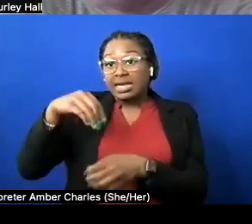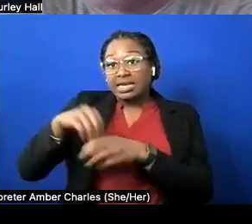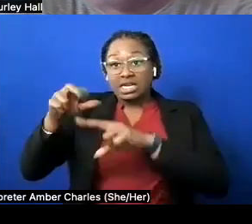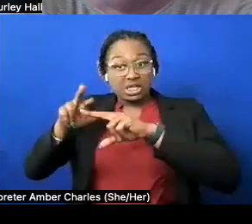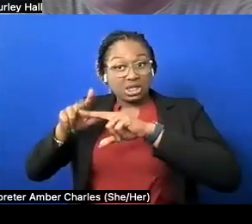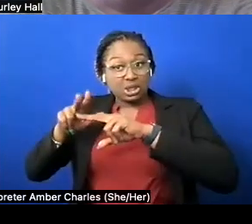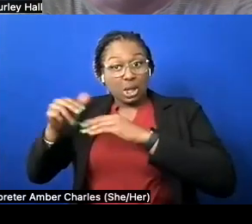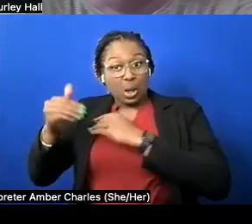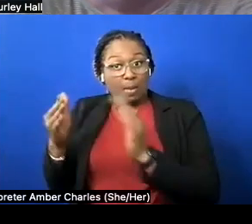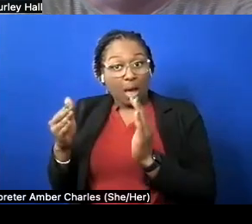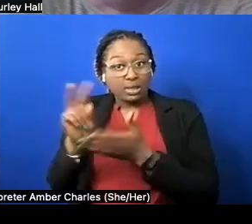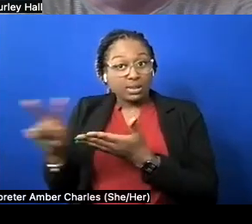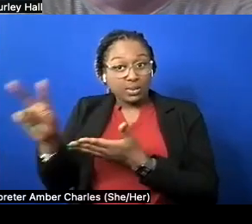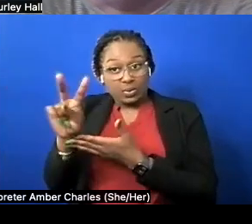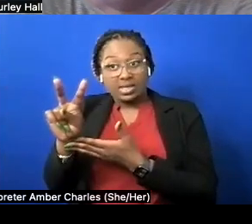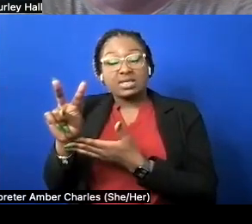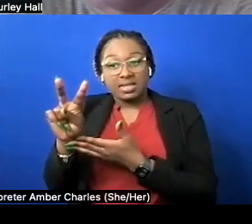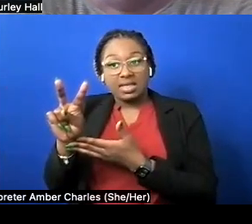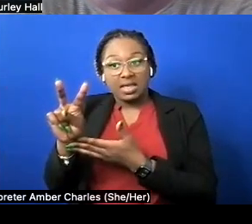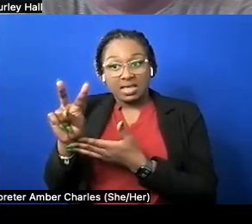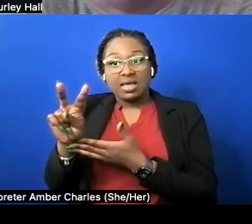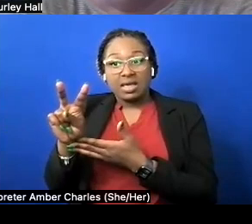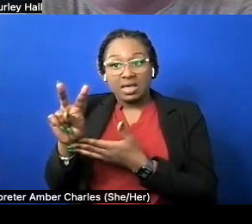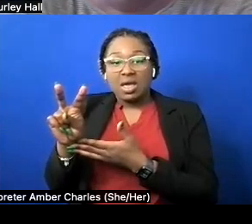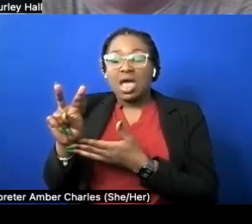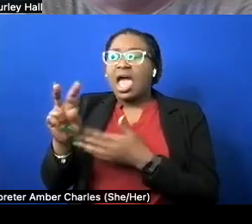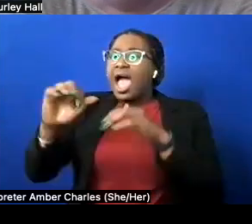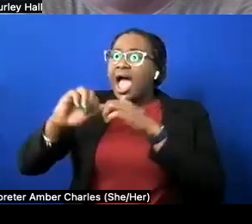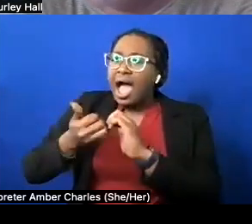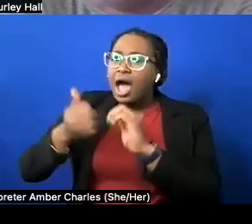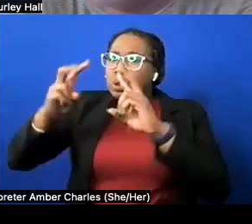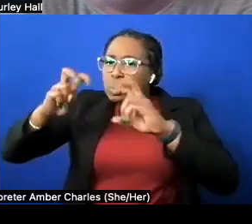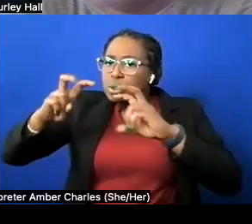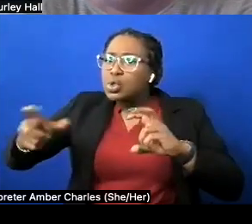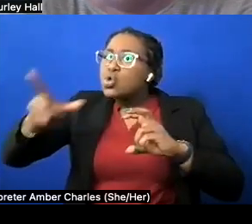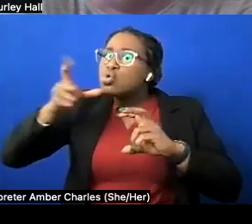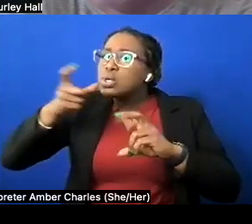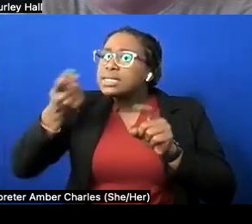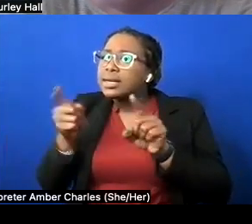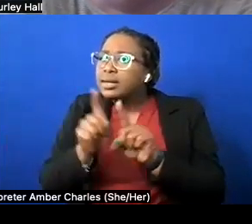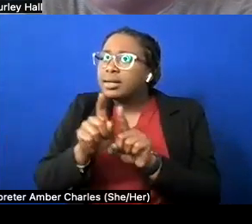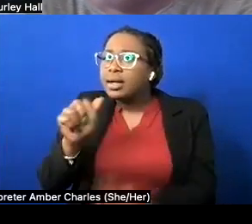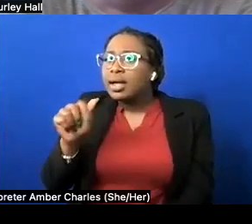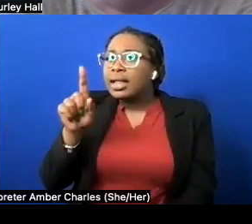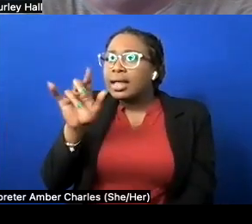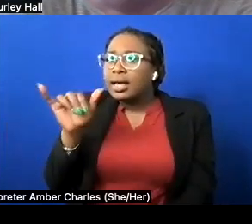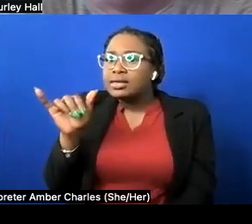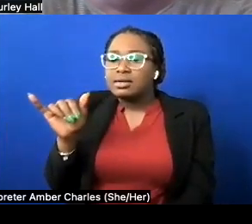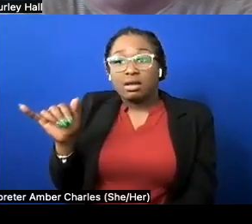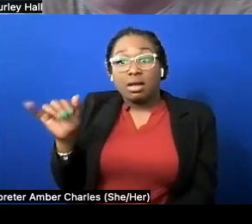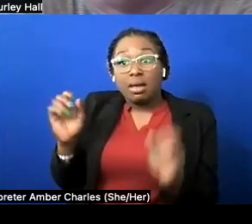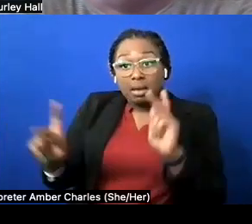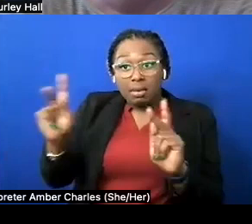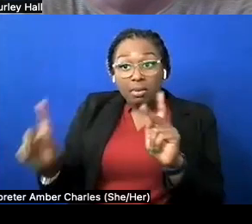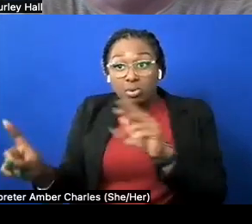next 2 weeks or so, is how do you assess who's an ally, right? We had all the people that show up and say that they wanted to